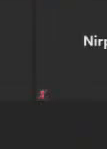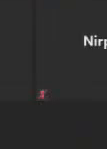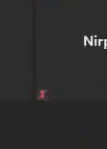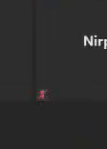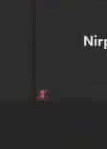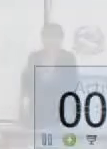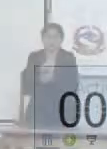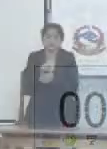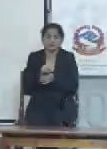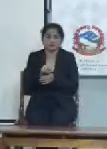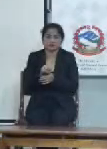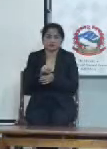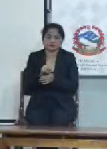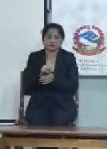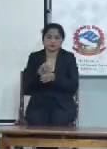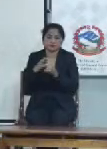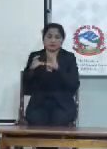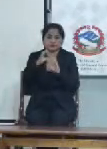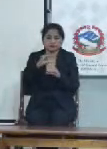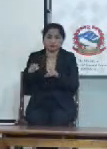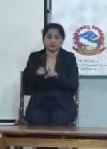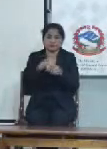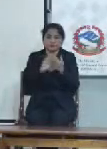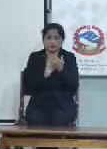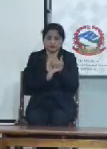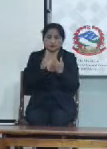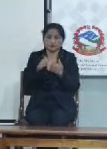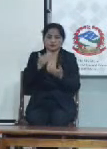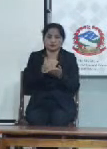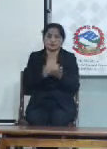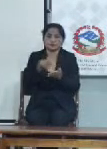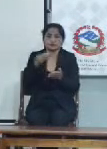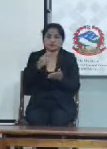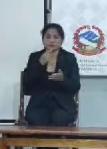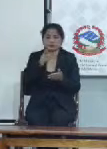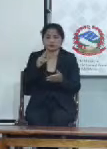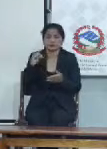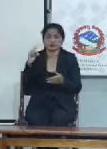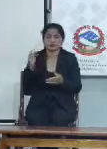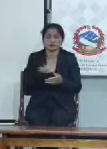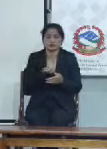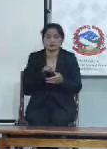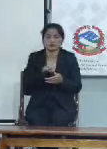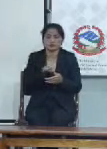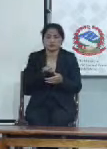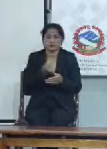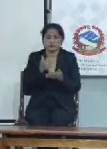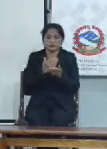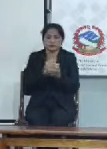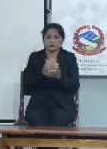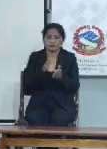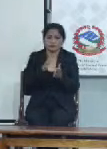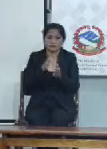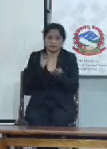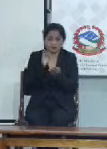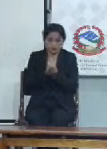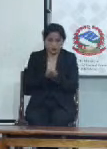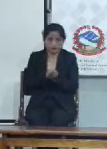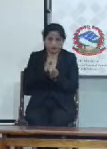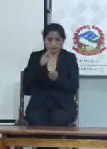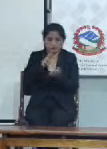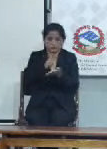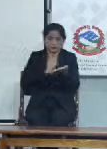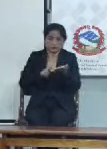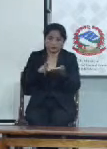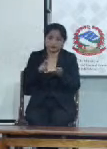So we can also include those things in academy, through the university to the high school level and school